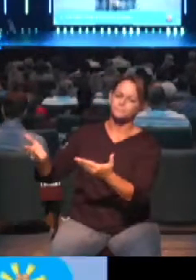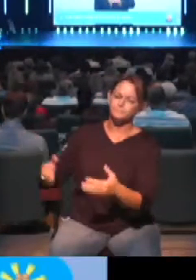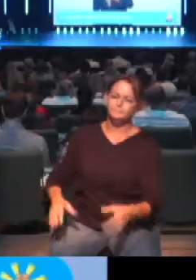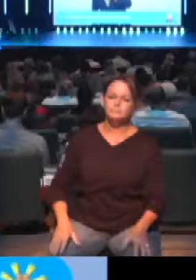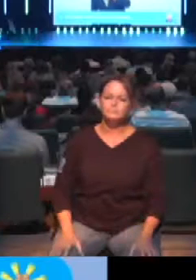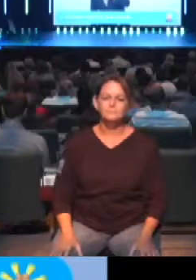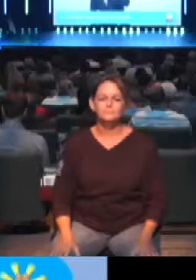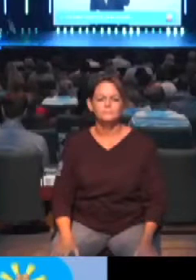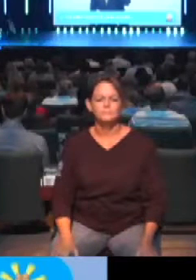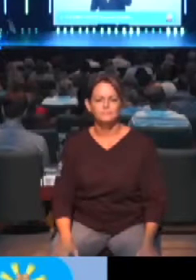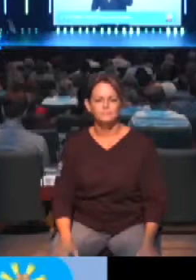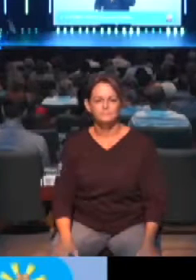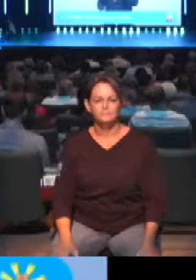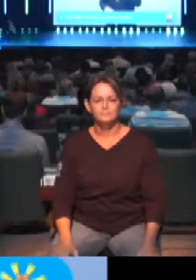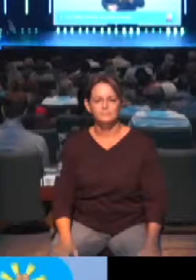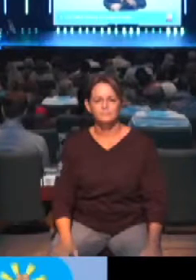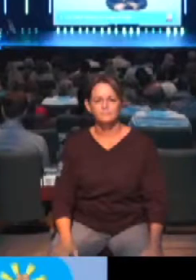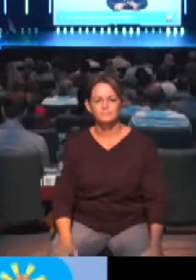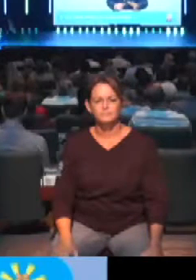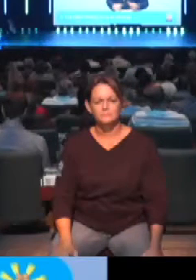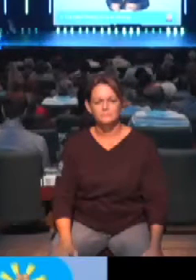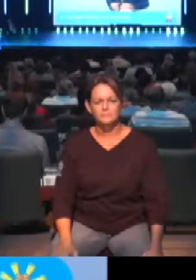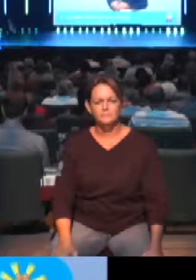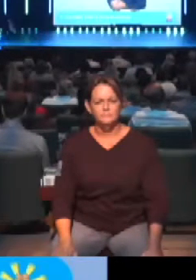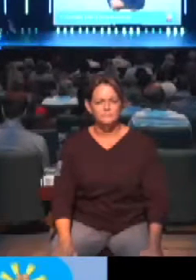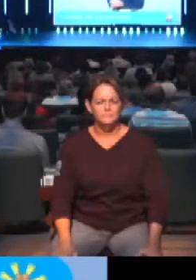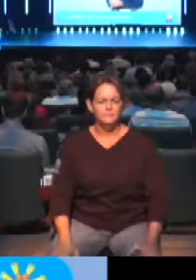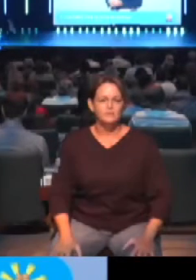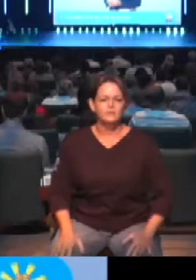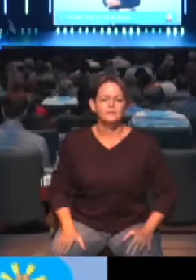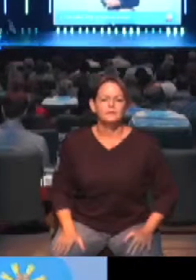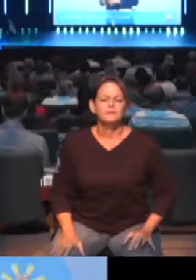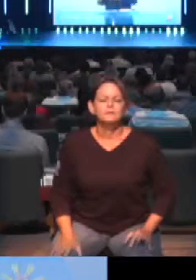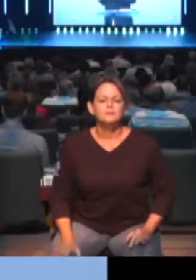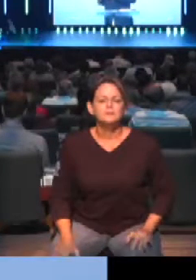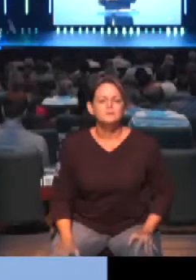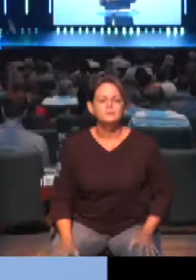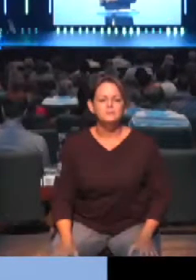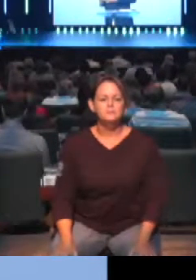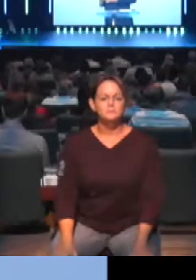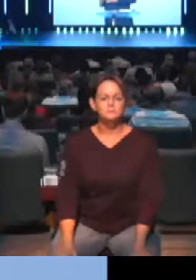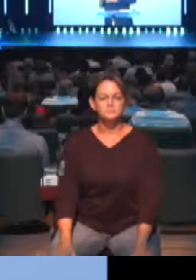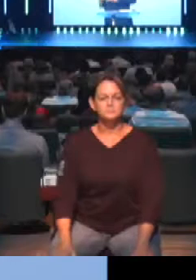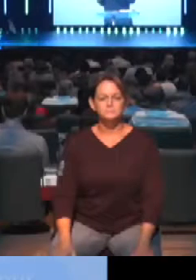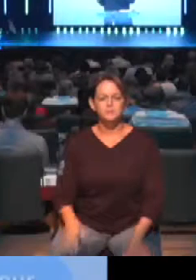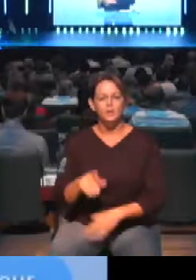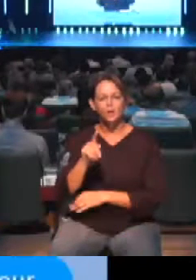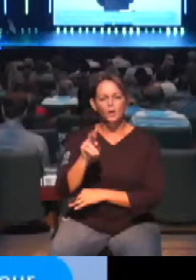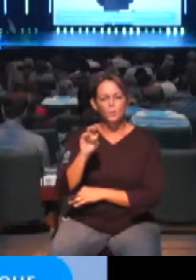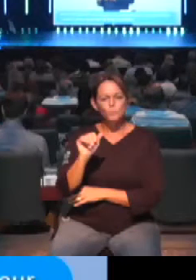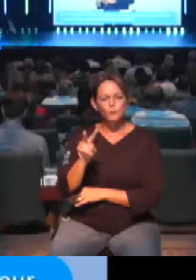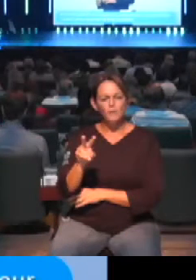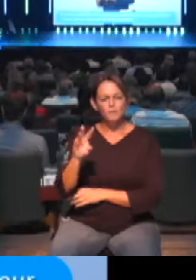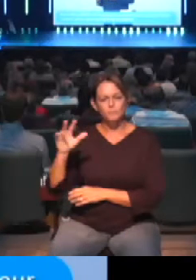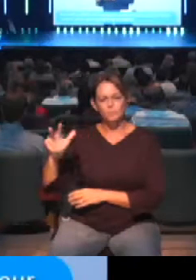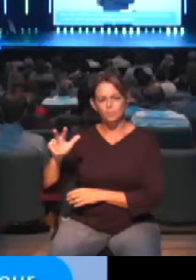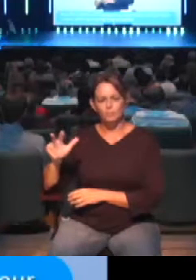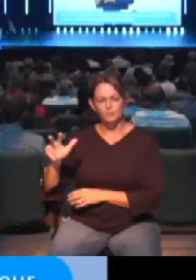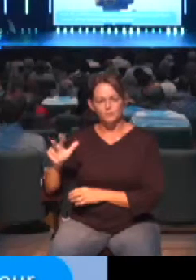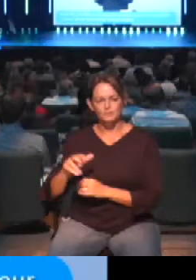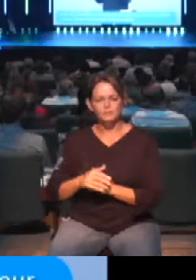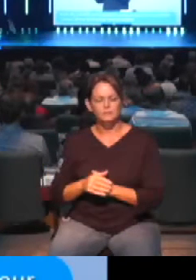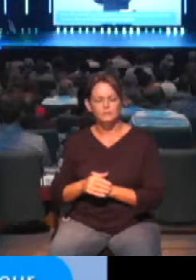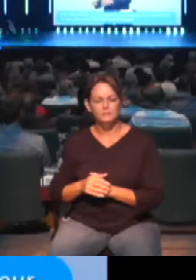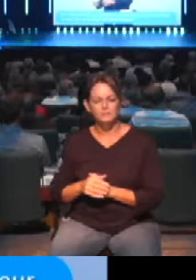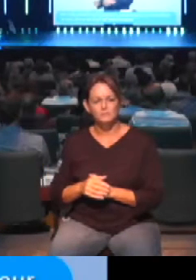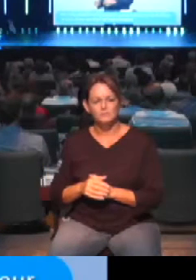must be offered. Now, if you'll stay in Exodus 13, I'm going to come back to that. Proverbs 3, 9 and 10 says, honor the Lord with